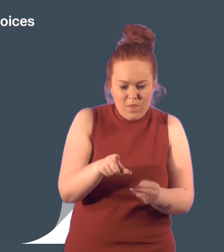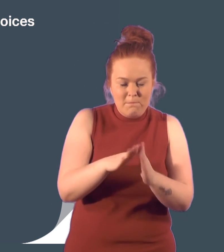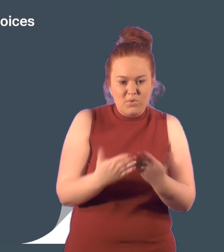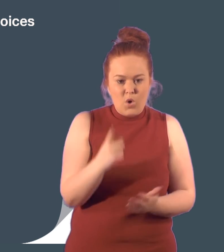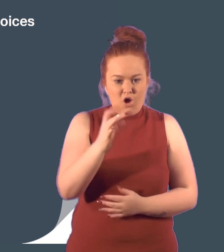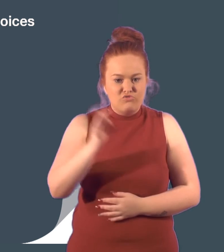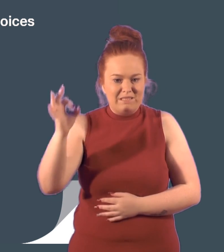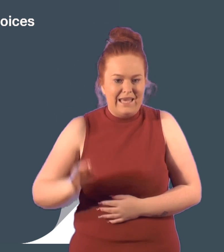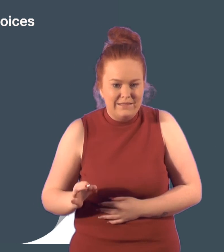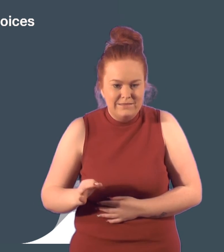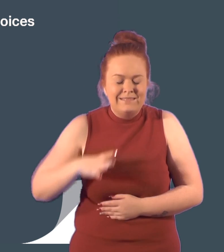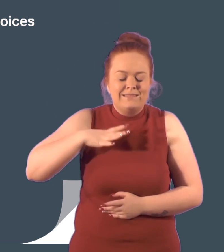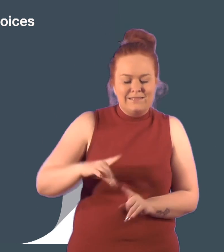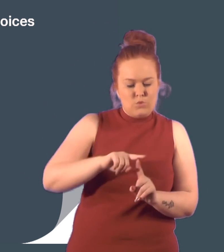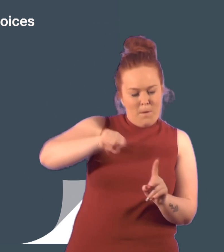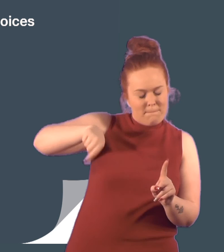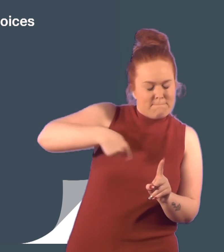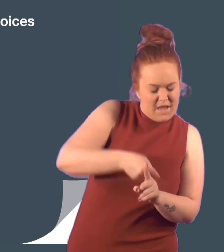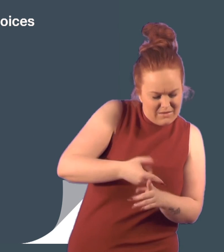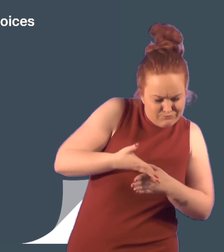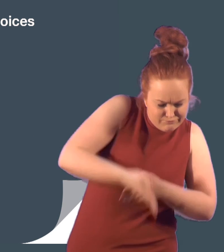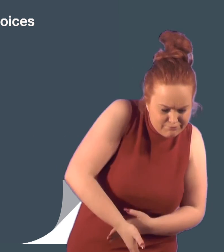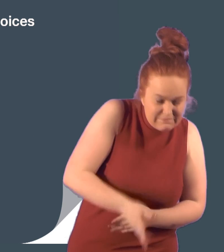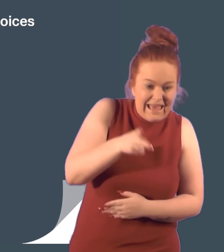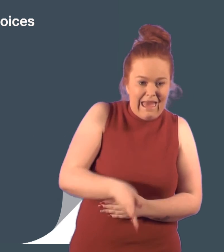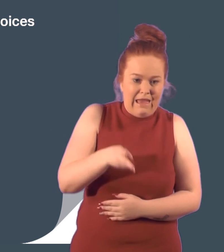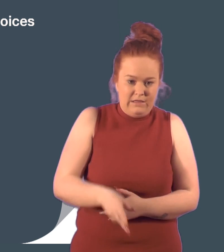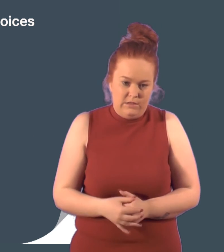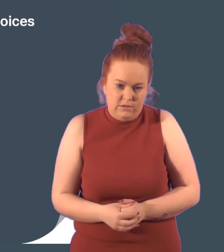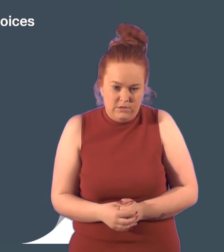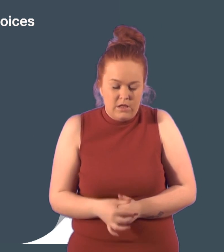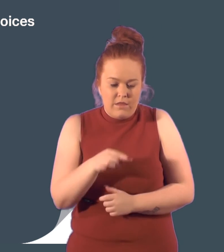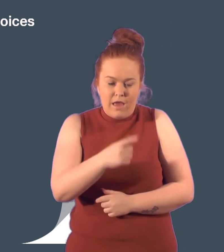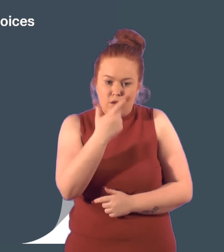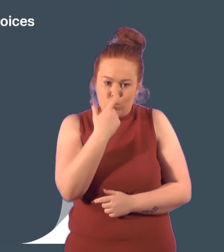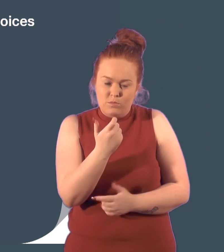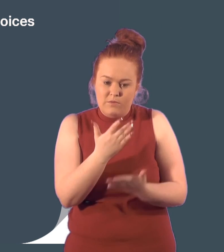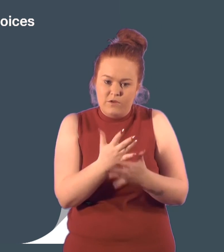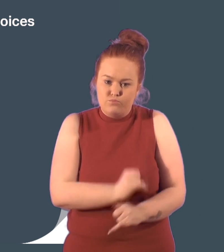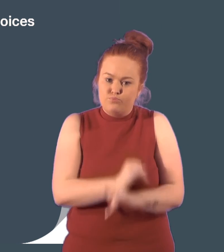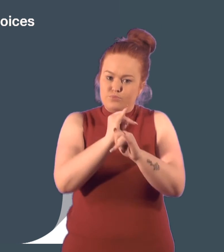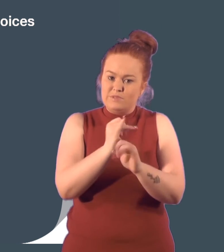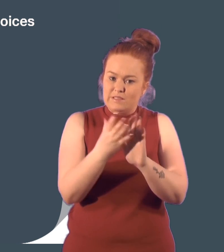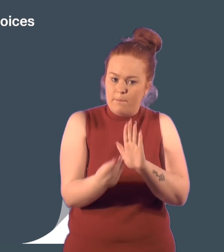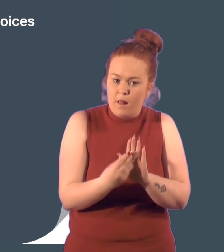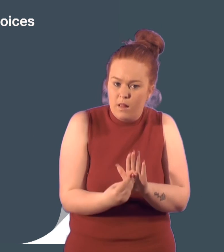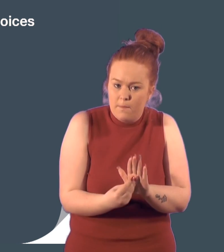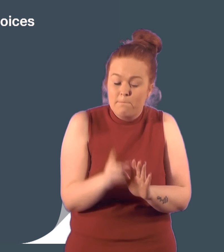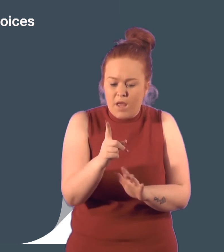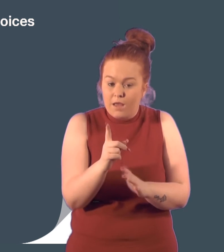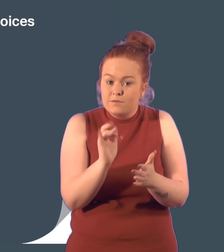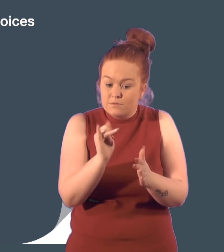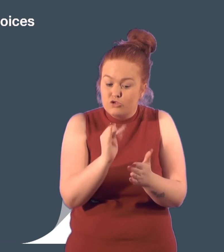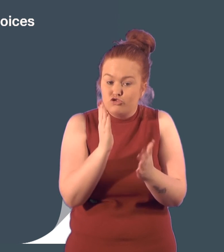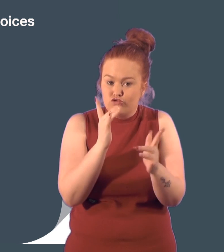totally grasped the plot of the book 100% and maybe need to go back and do some more work. That's quite an extreme example, but it does check